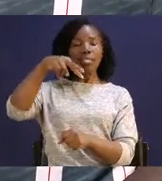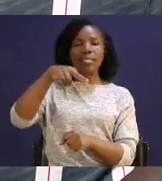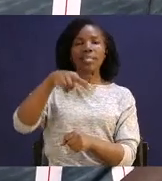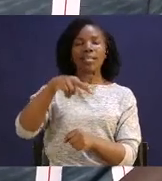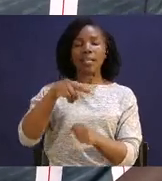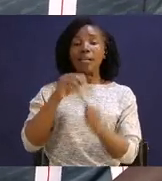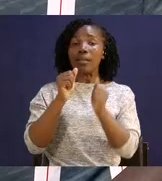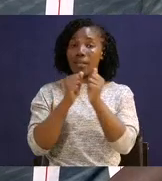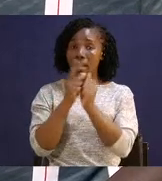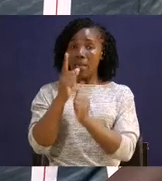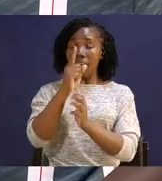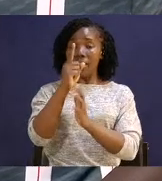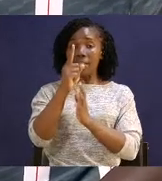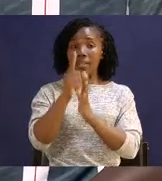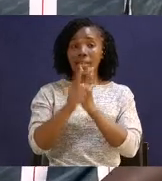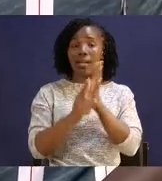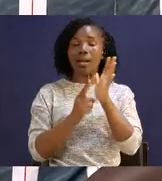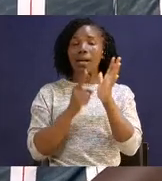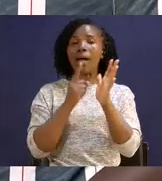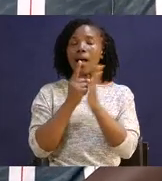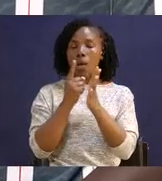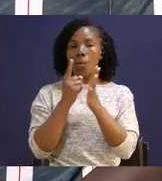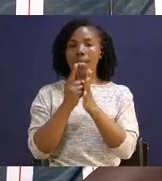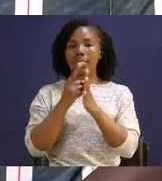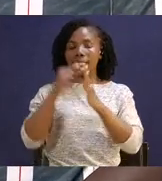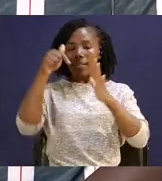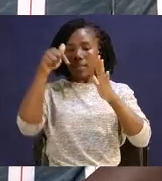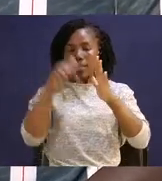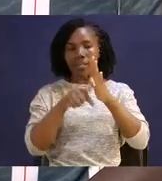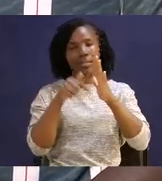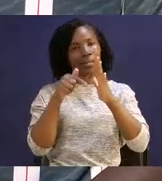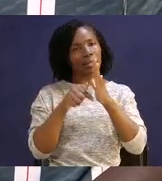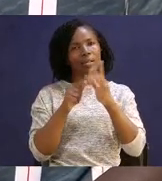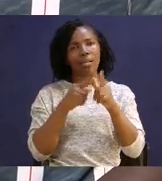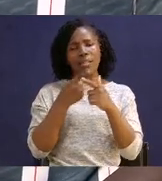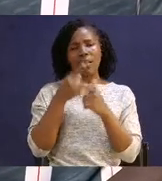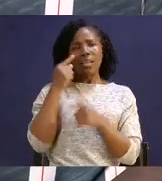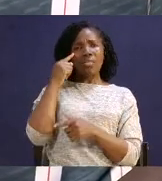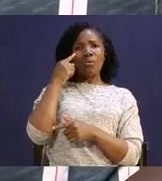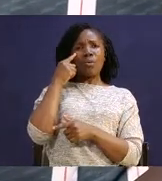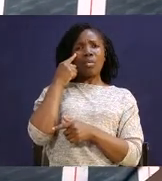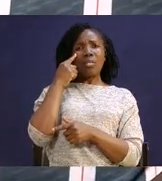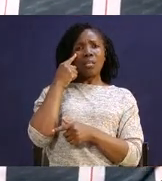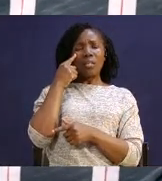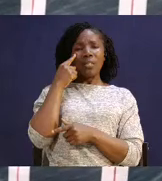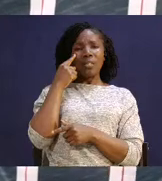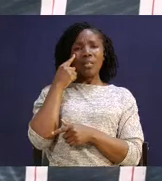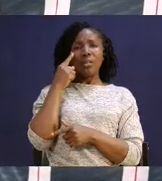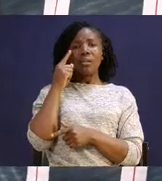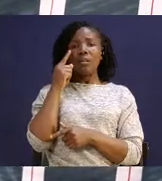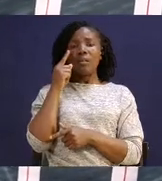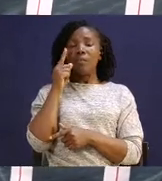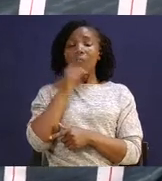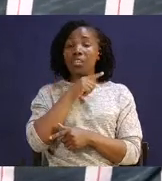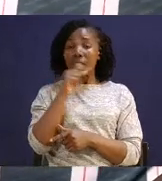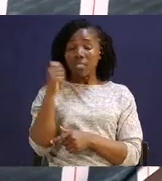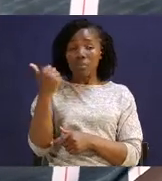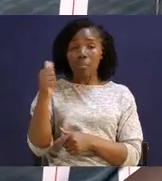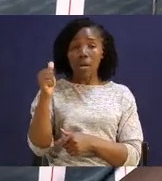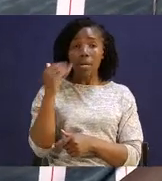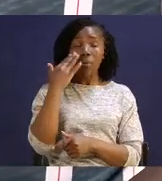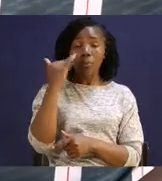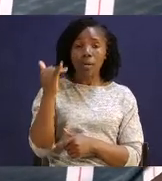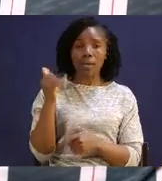We are still over the Indian Ocean. I said, this thing is not ending. That's when I realized the